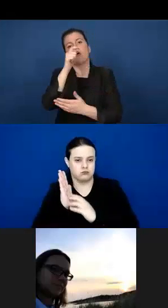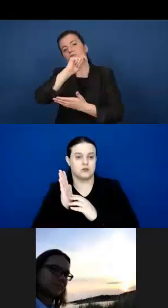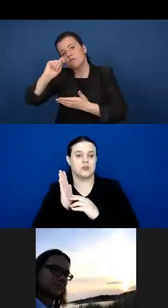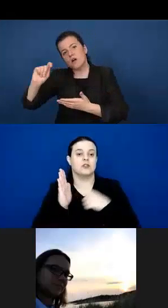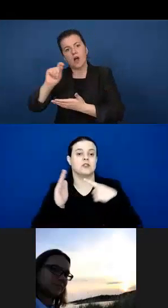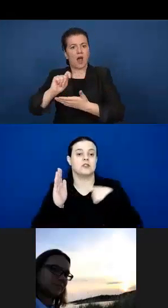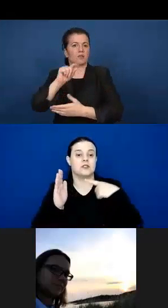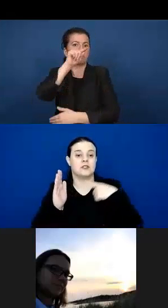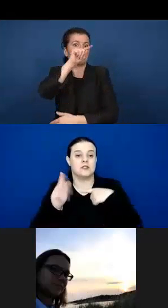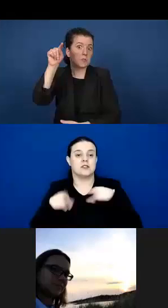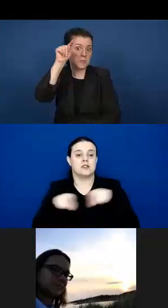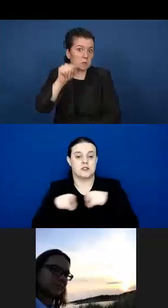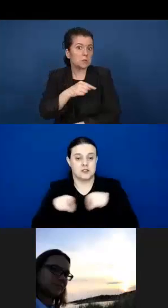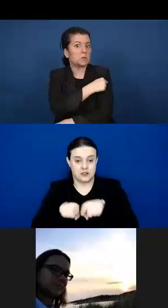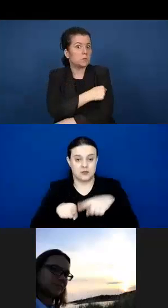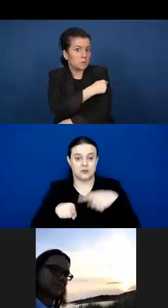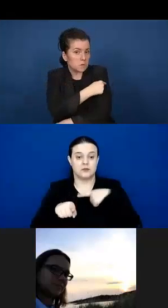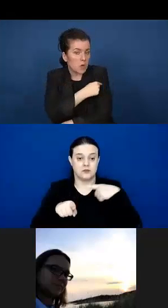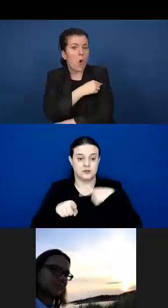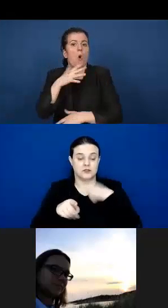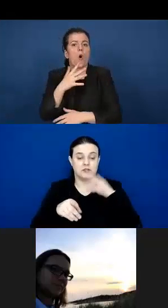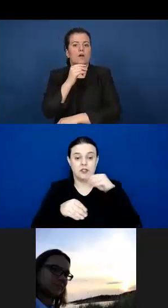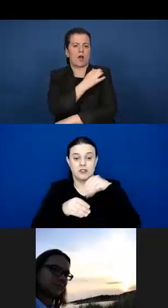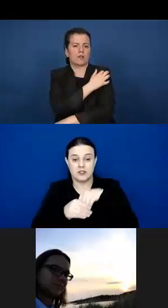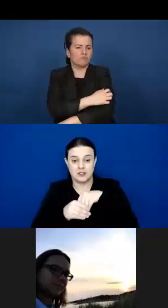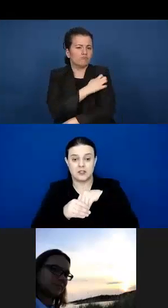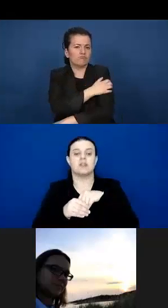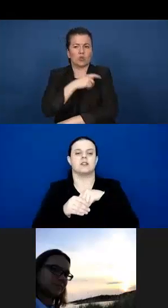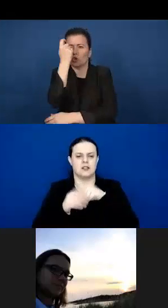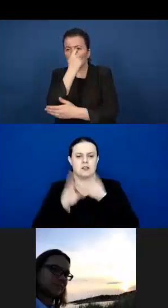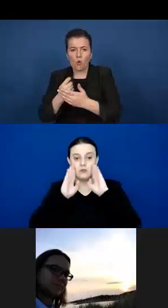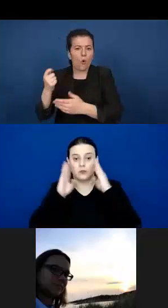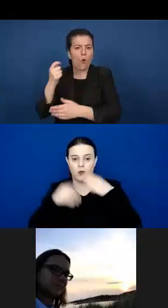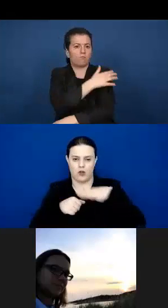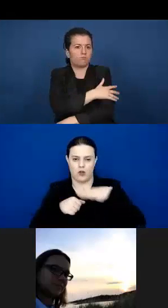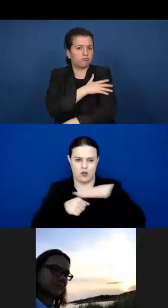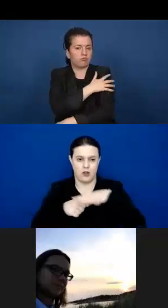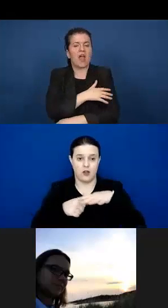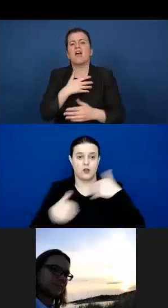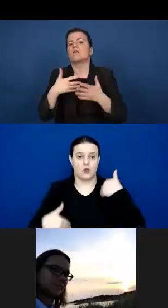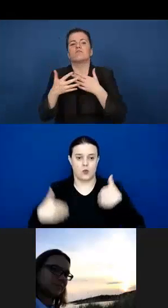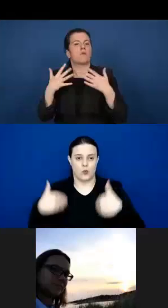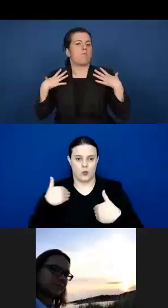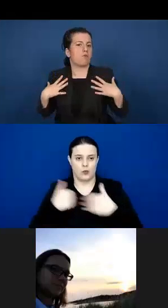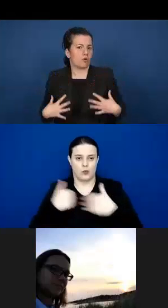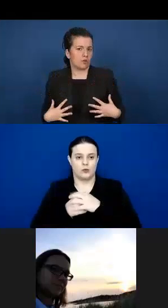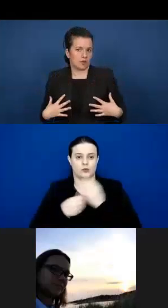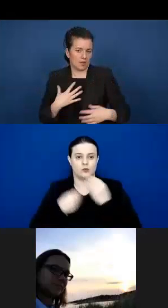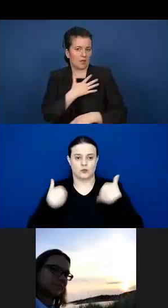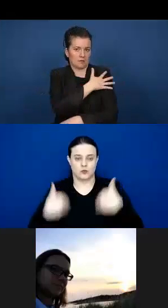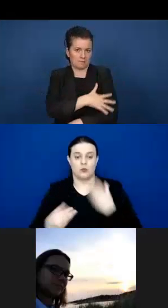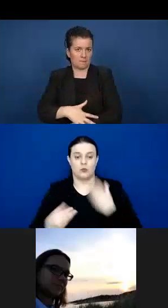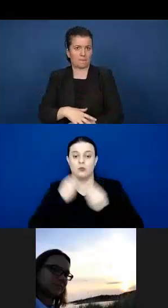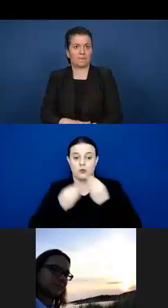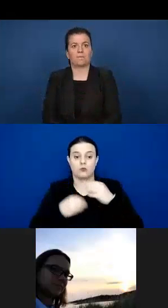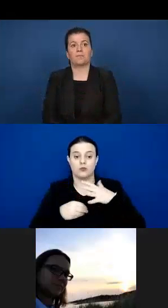forms, including a smart textile garment designated for specific areas on the body. We used